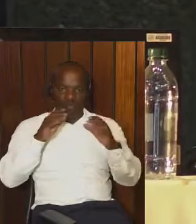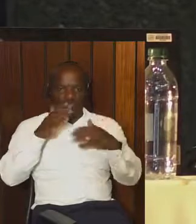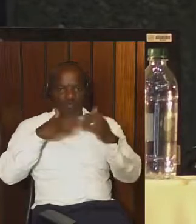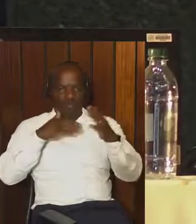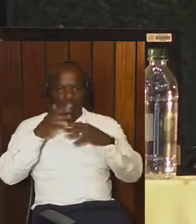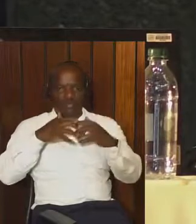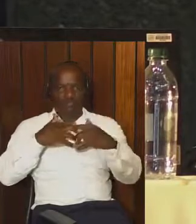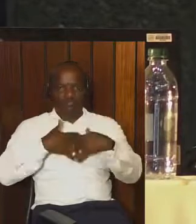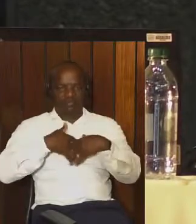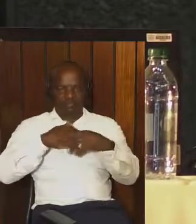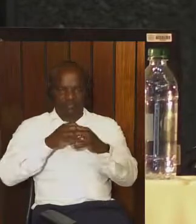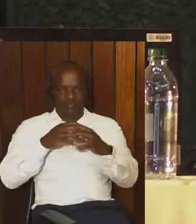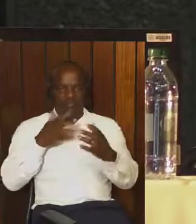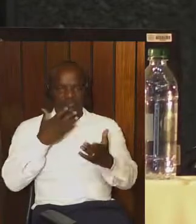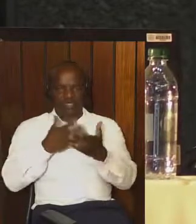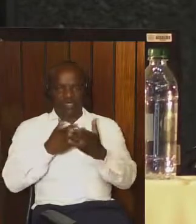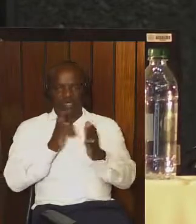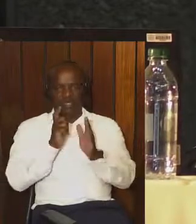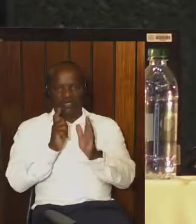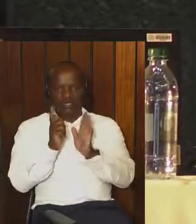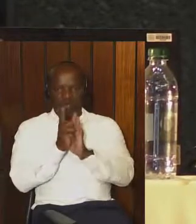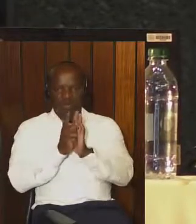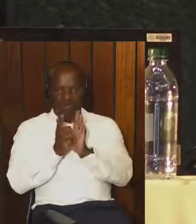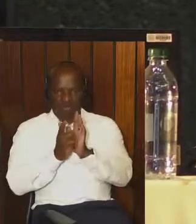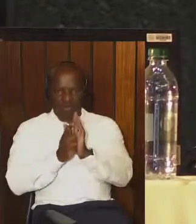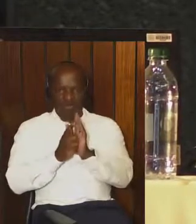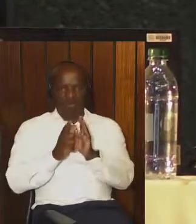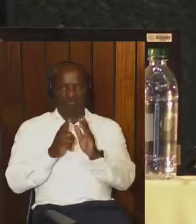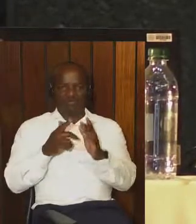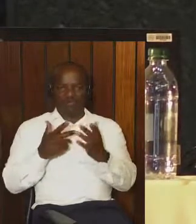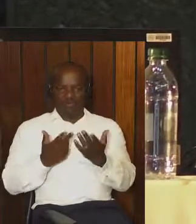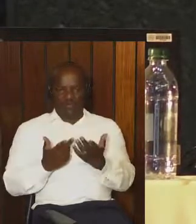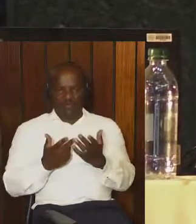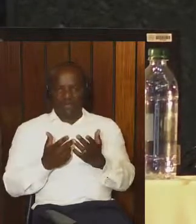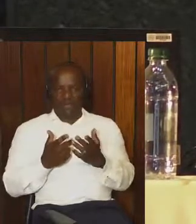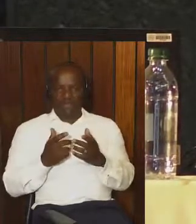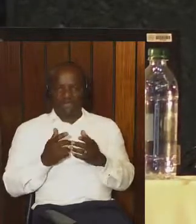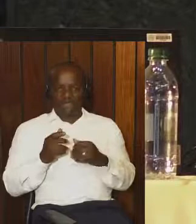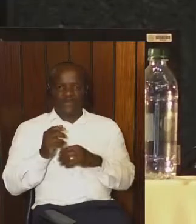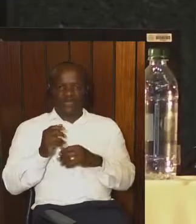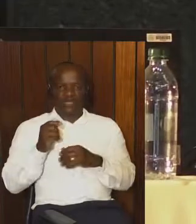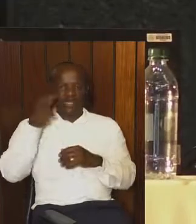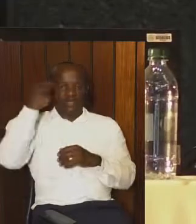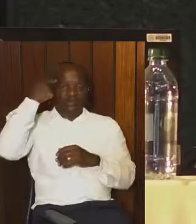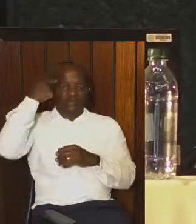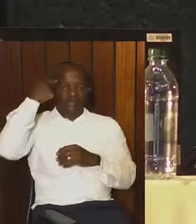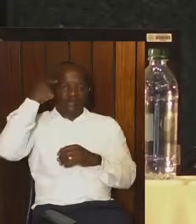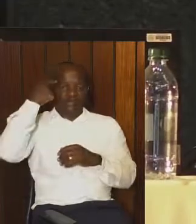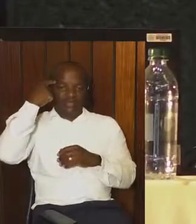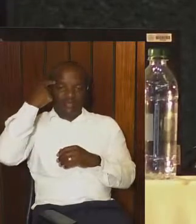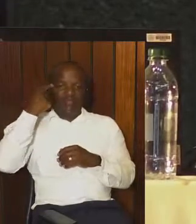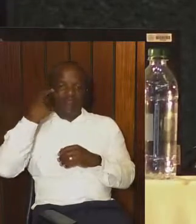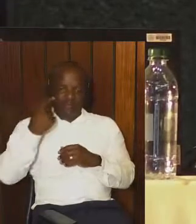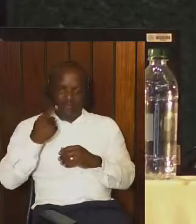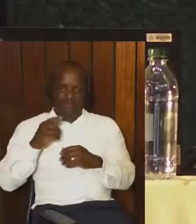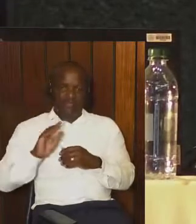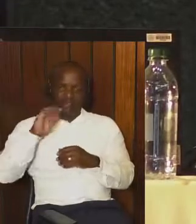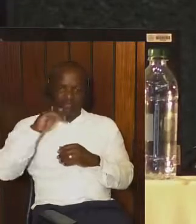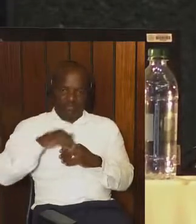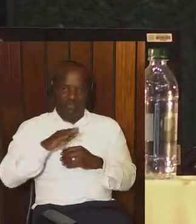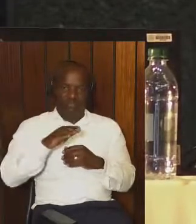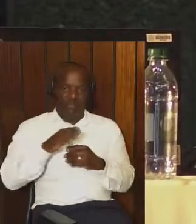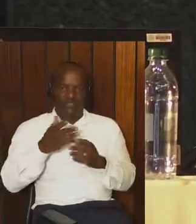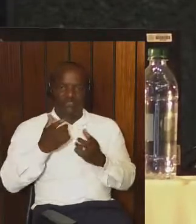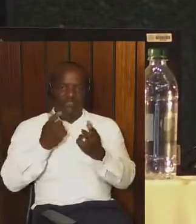molao. So that this car cosa the cosiji the whole because Okano be the robot to come when on Nanga or now one of the speed amp. My